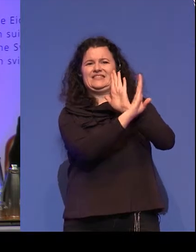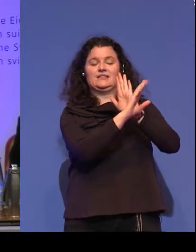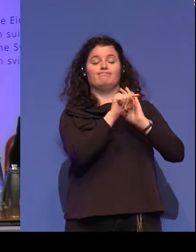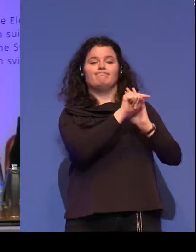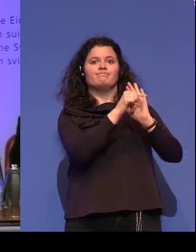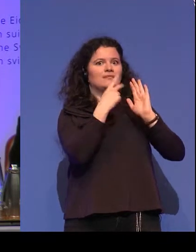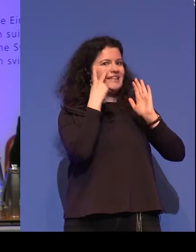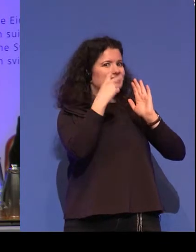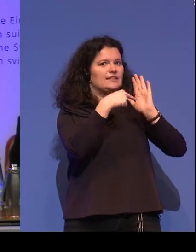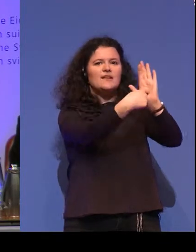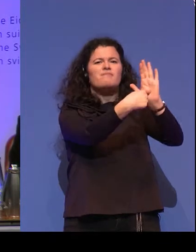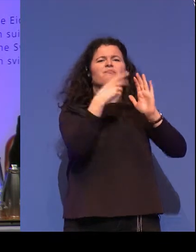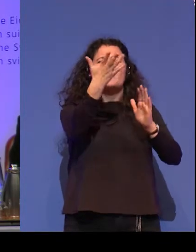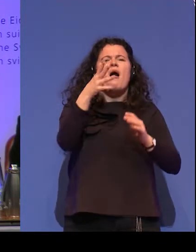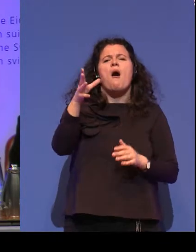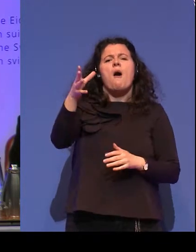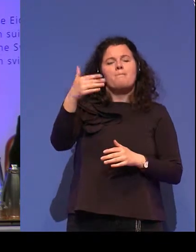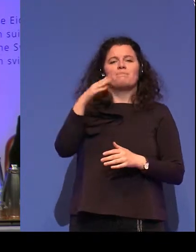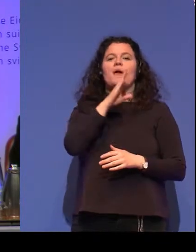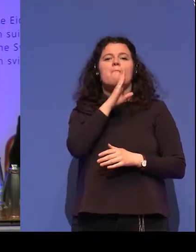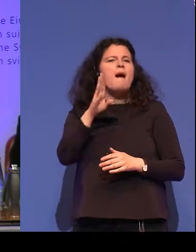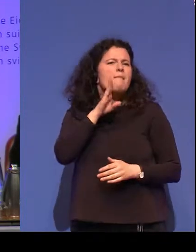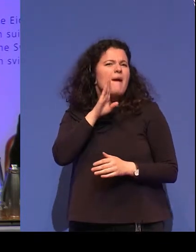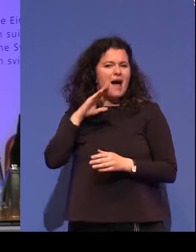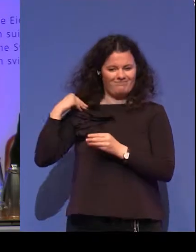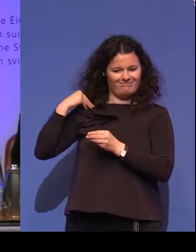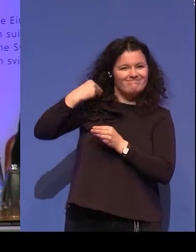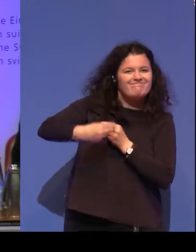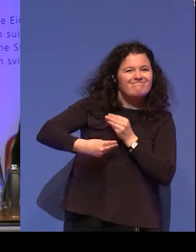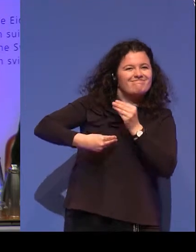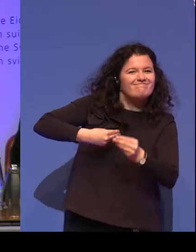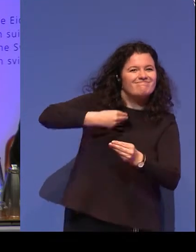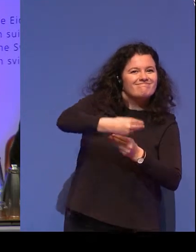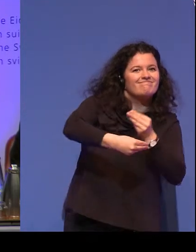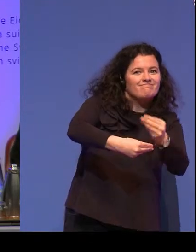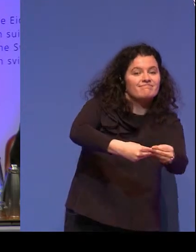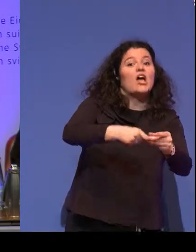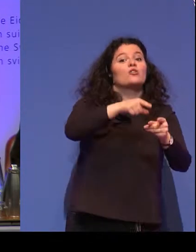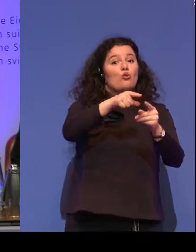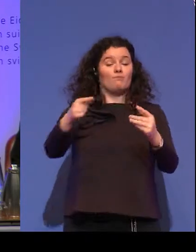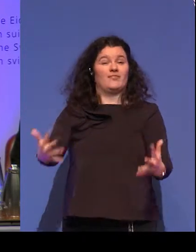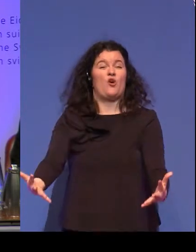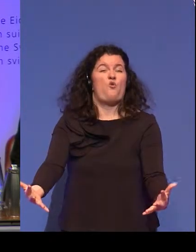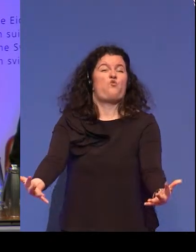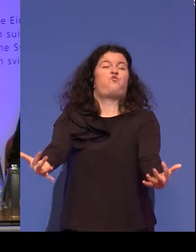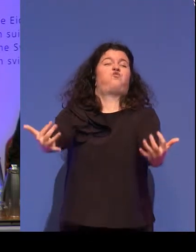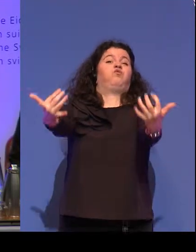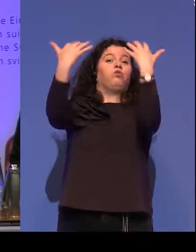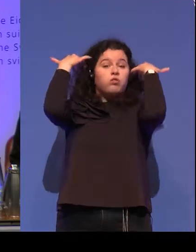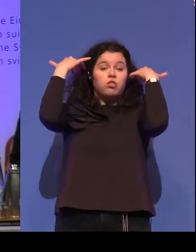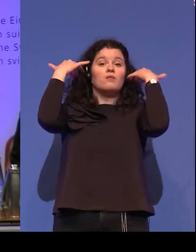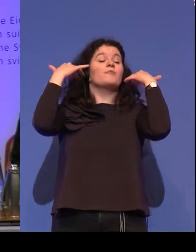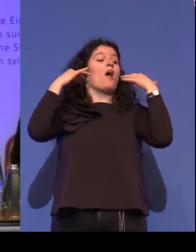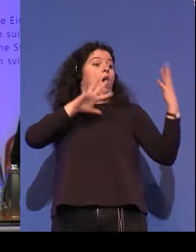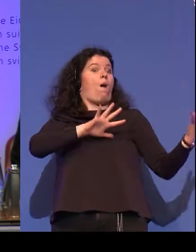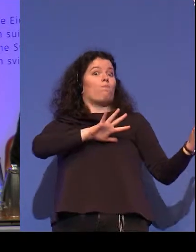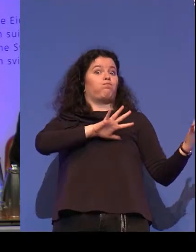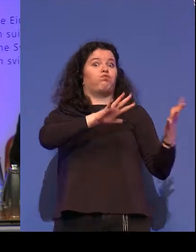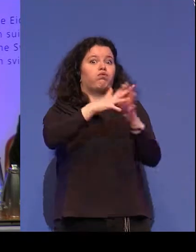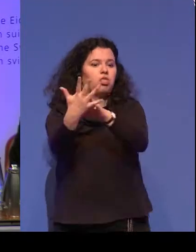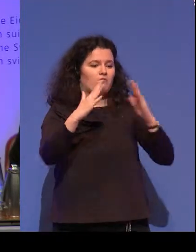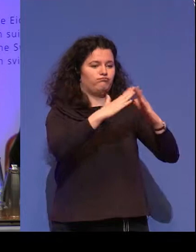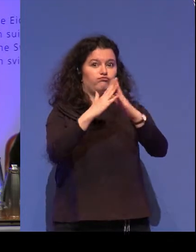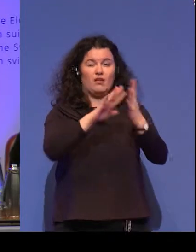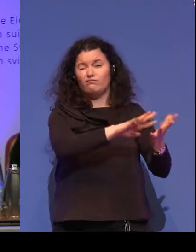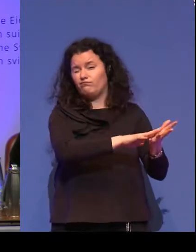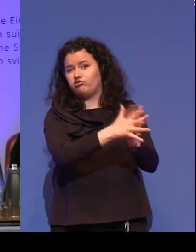traditional matrilineal relationships on land ownership after the tsunami meant that male household members were